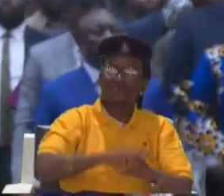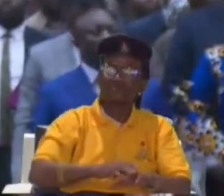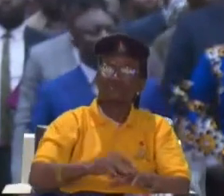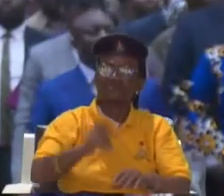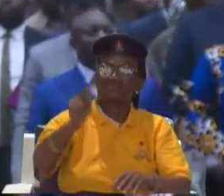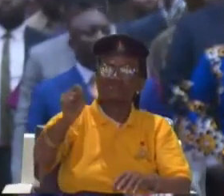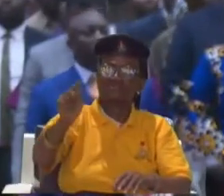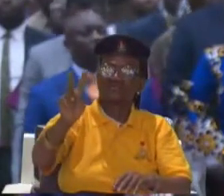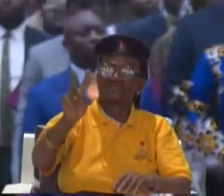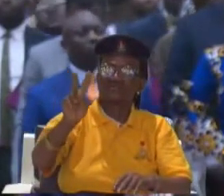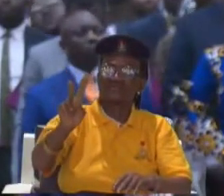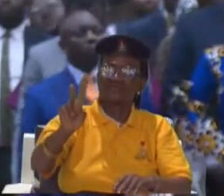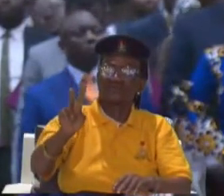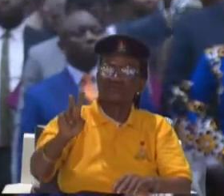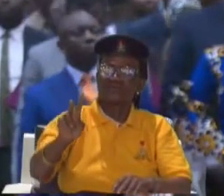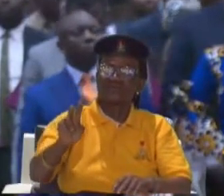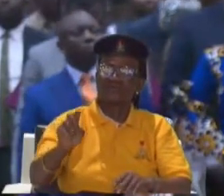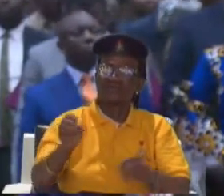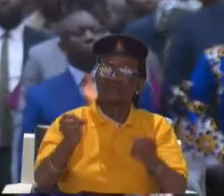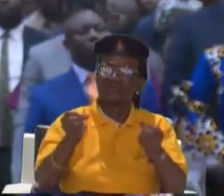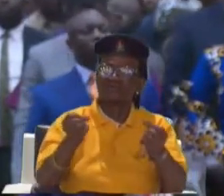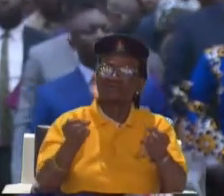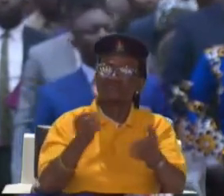a couple of people who had